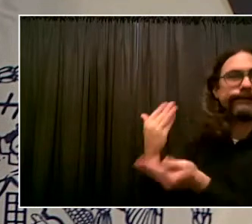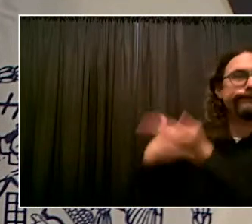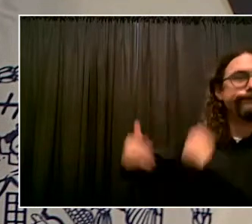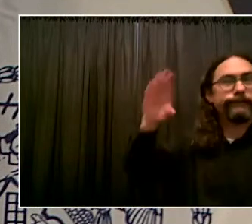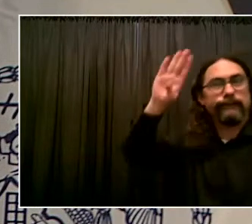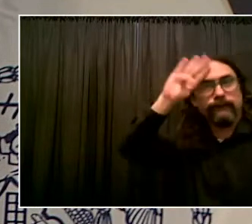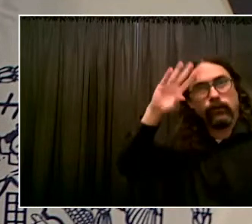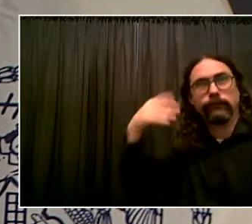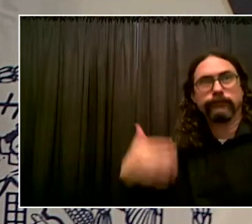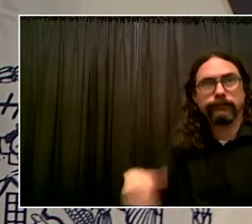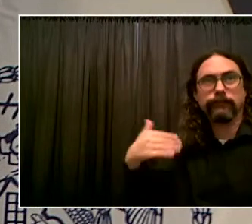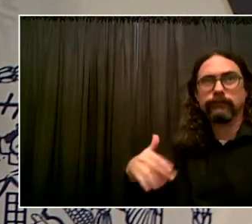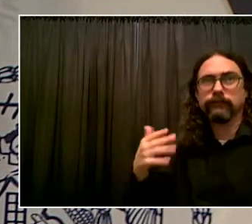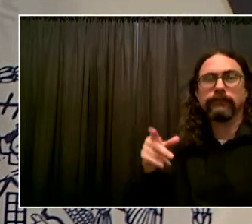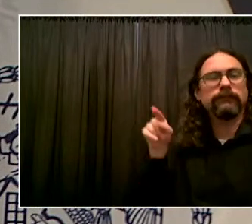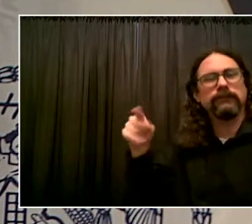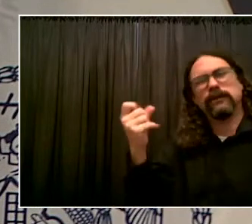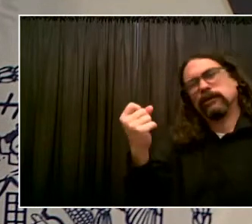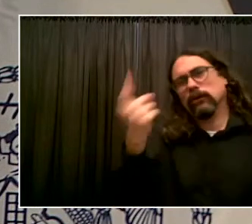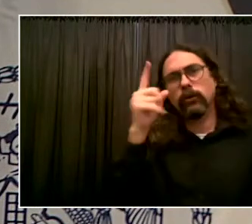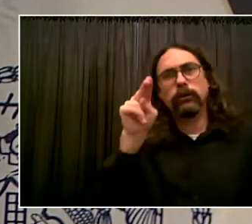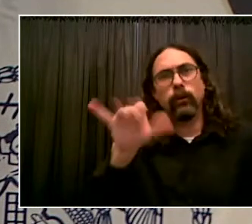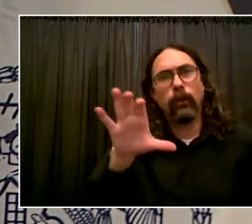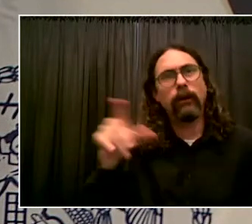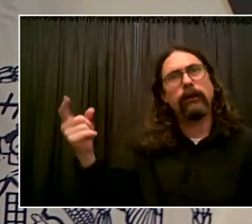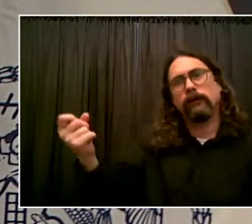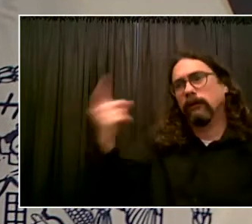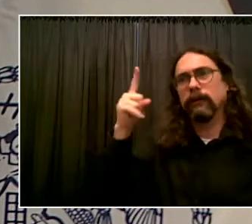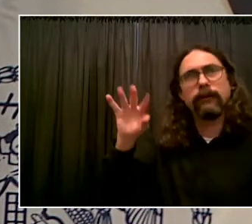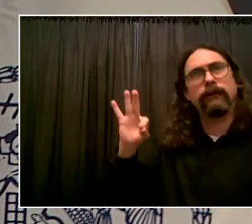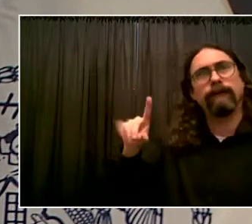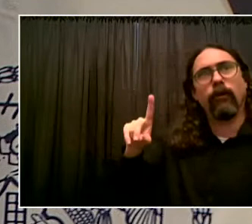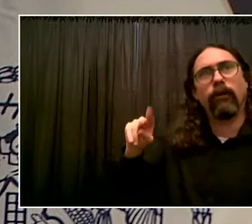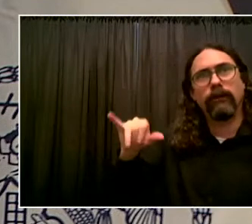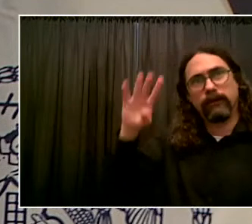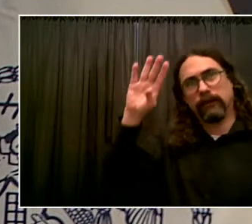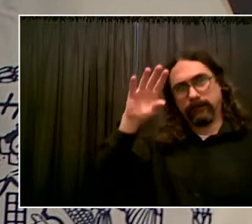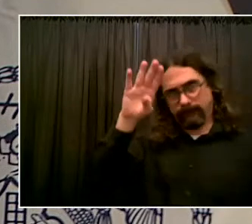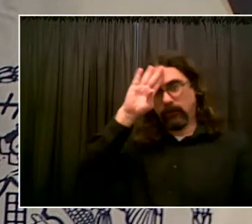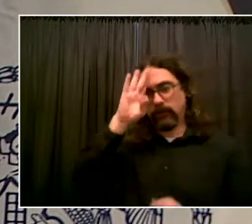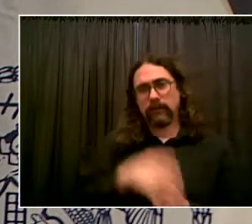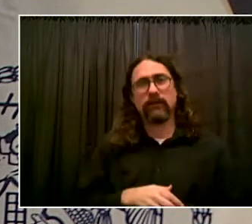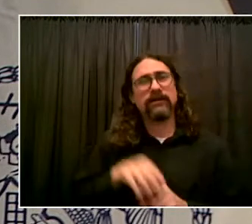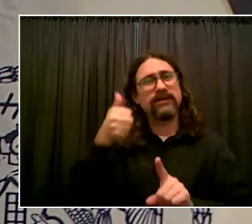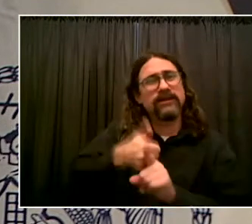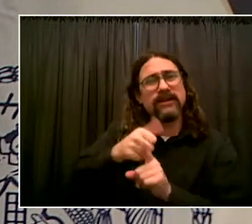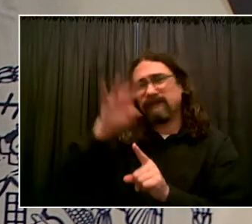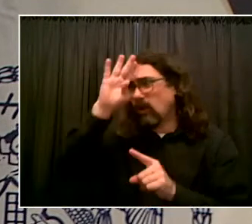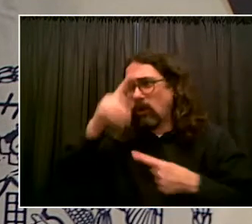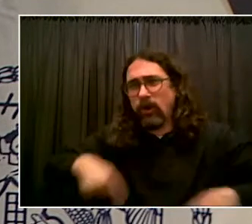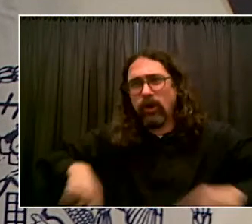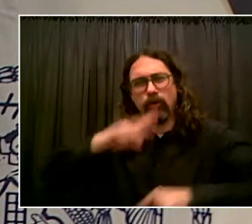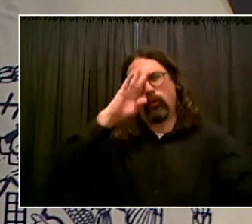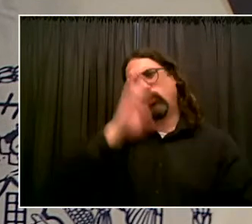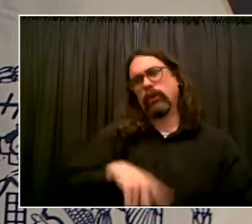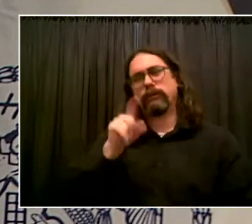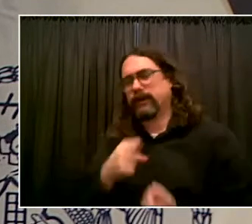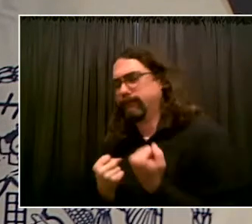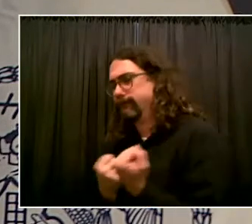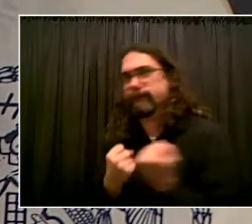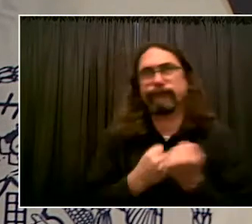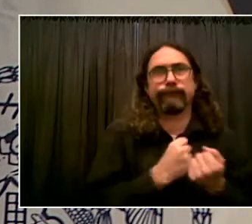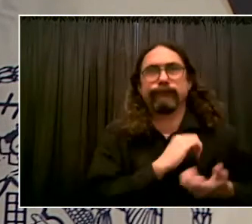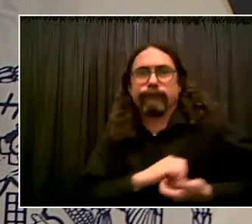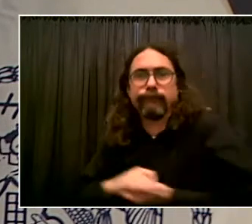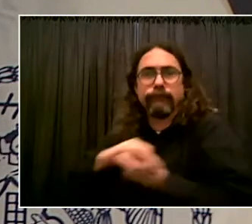there for each other, it's Dan Nigro. He's sending a message to his members, his employees, very clearly. If you're not sick, you have